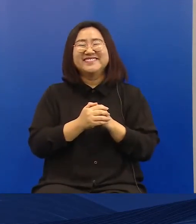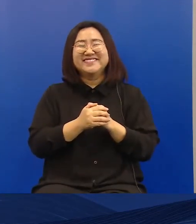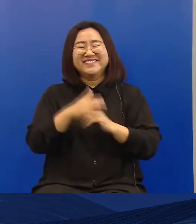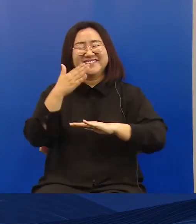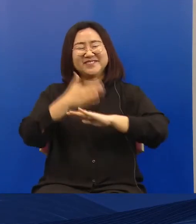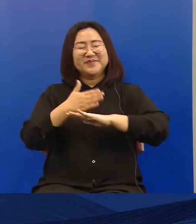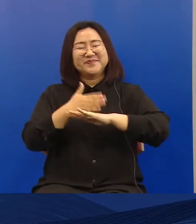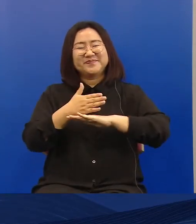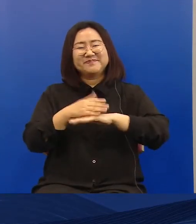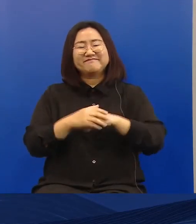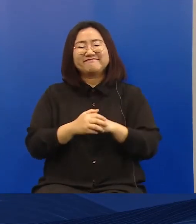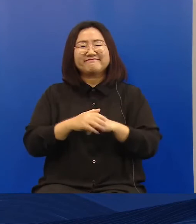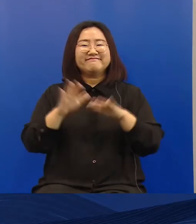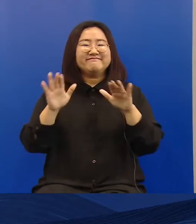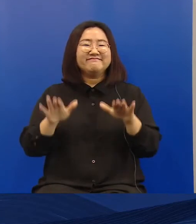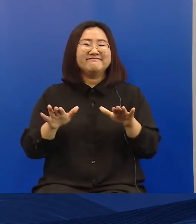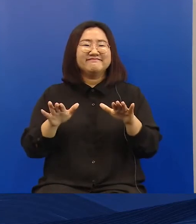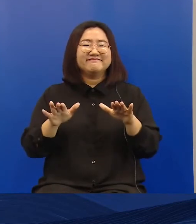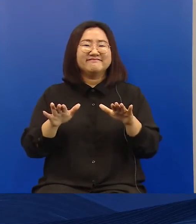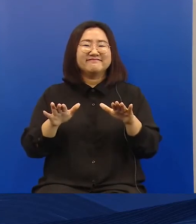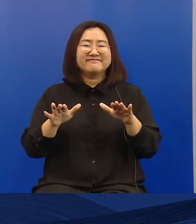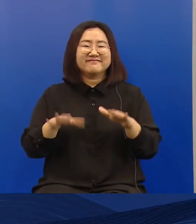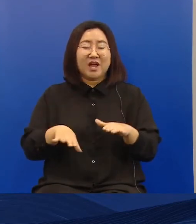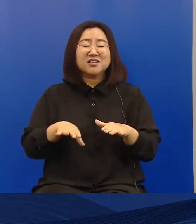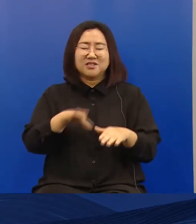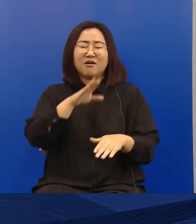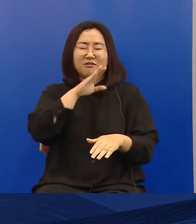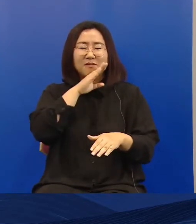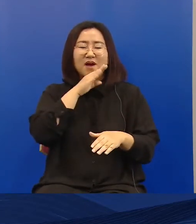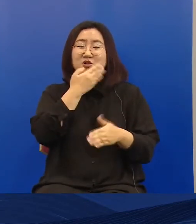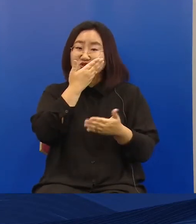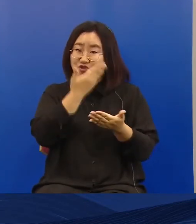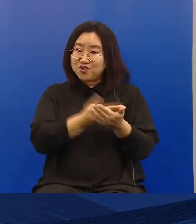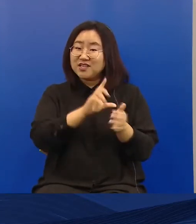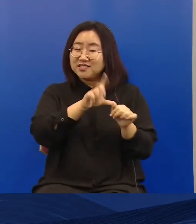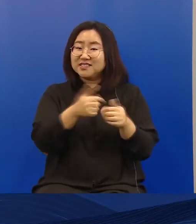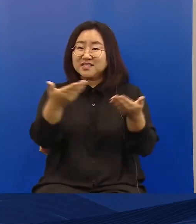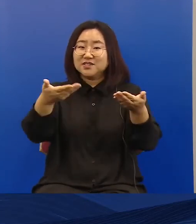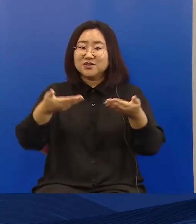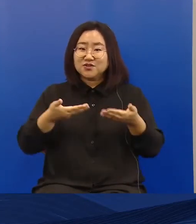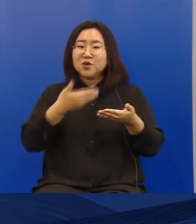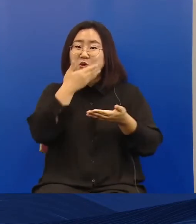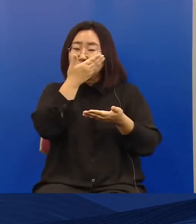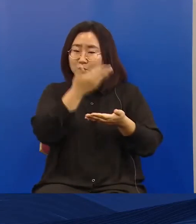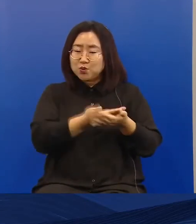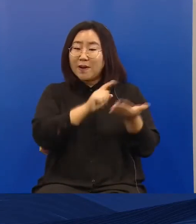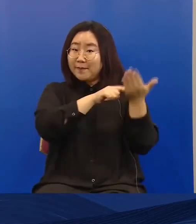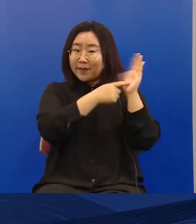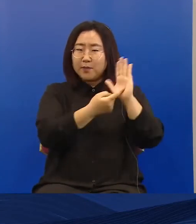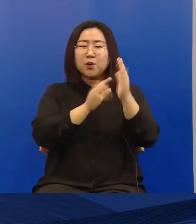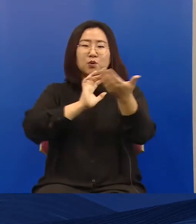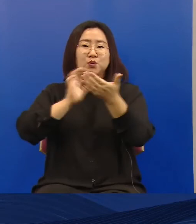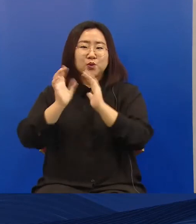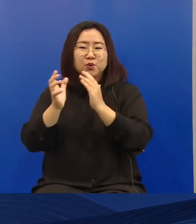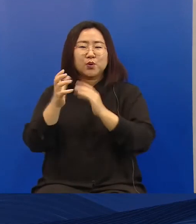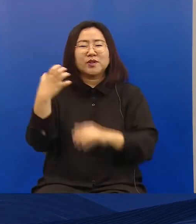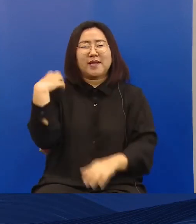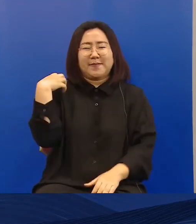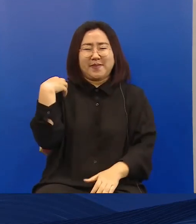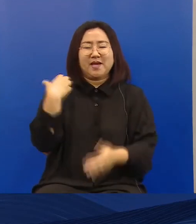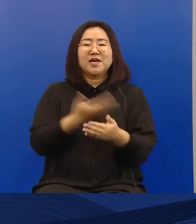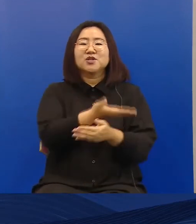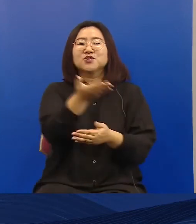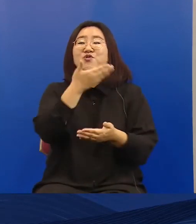Maybe you can give me a big round of applause. Thank you very much. Thank you for all distinguished guests,